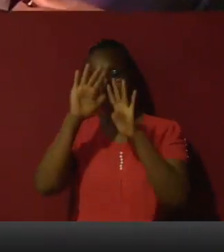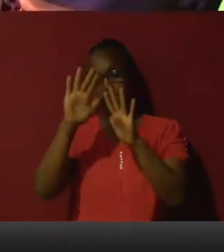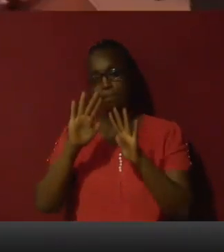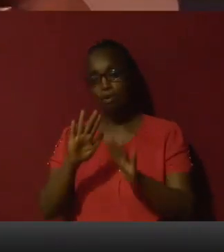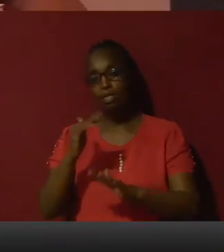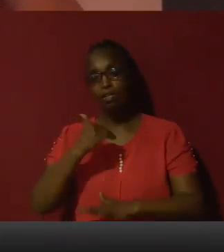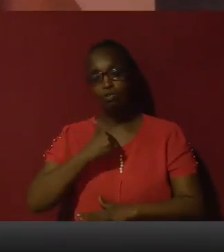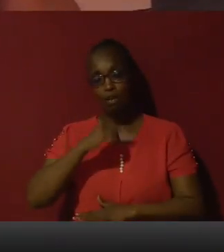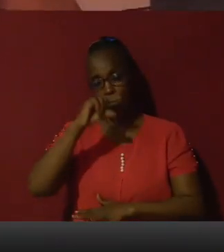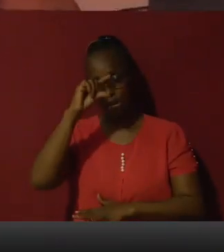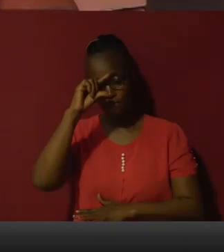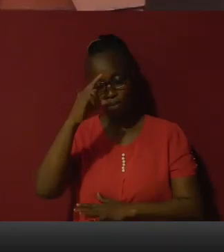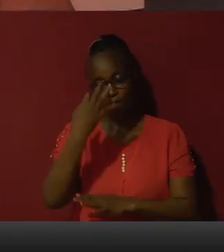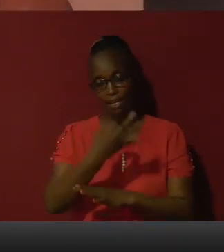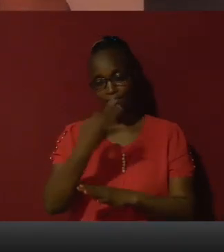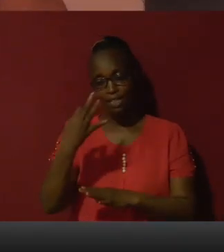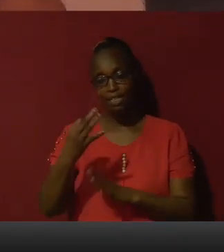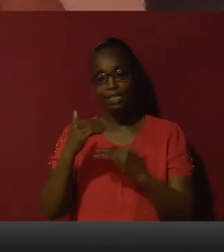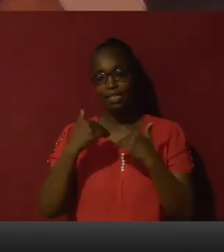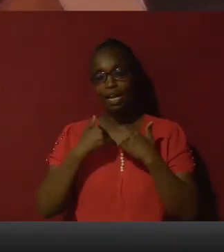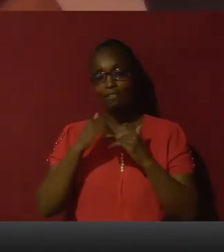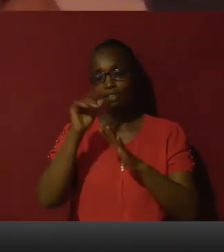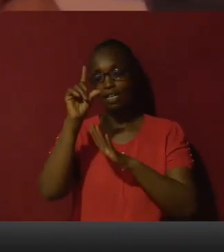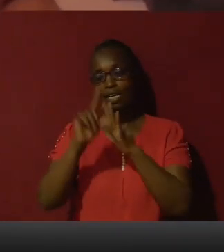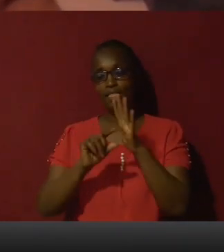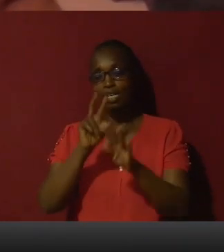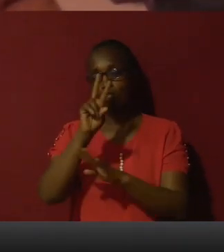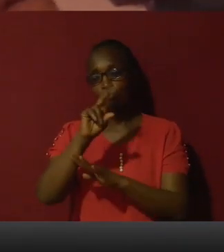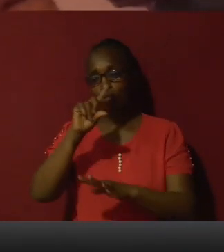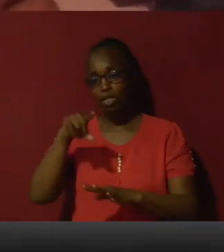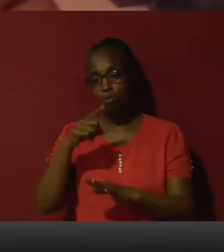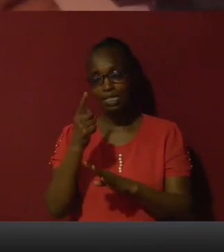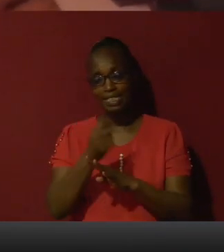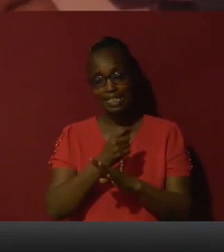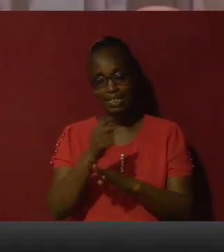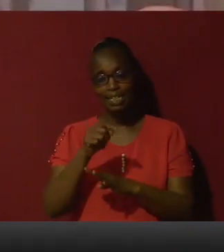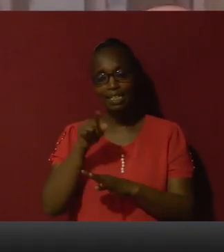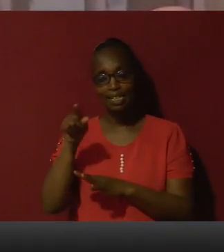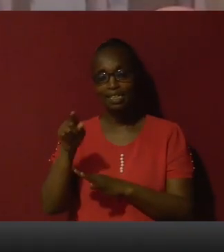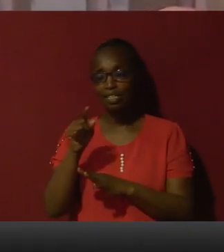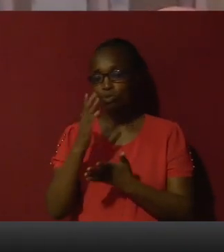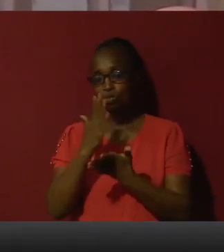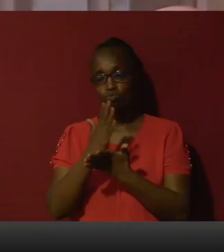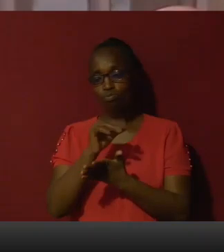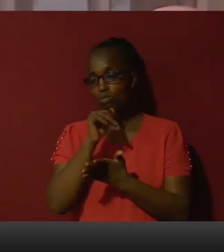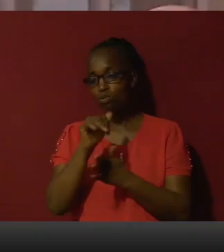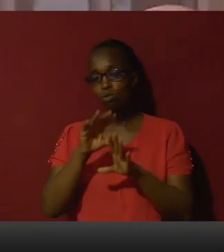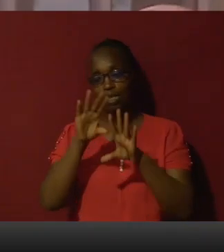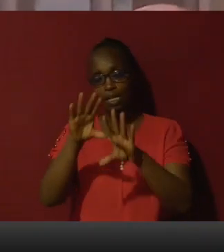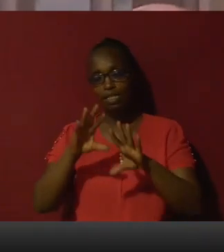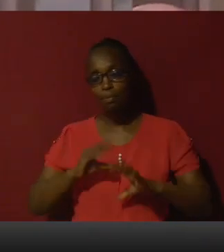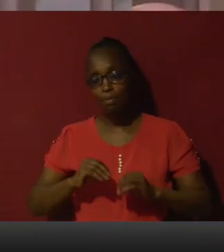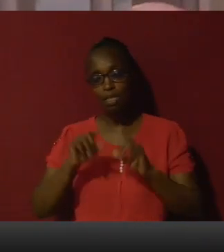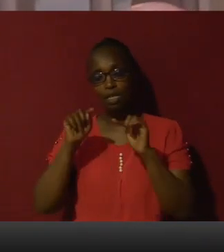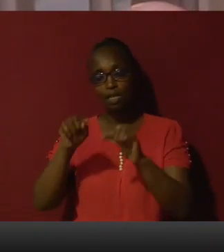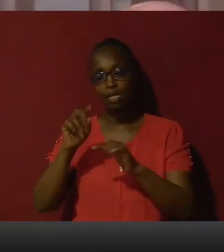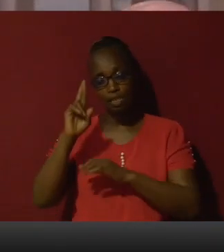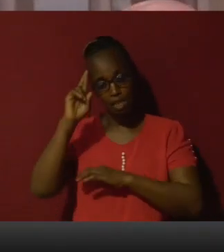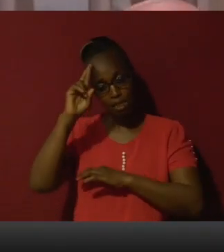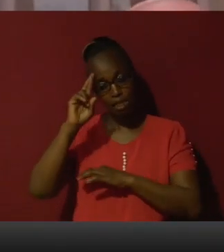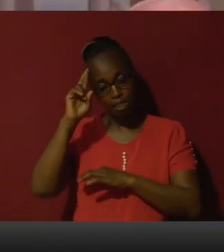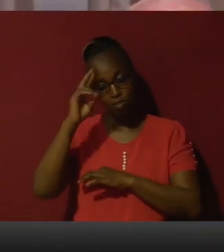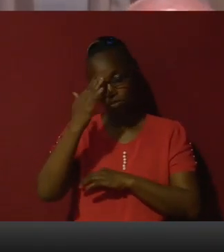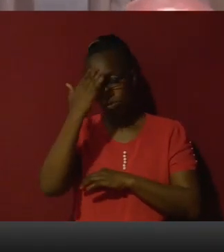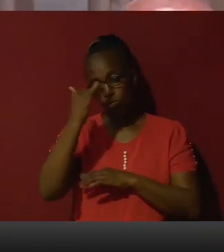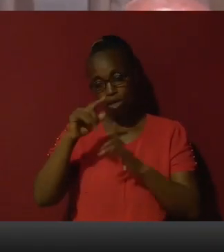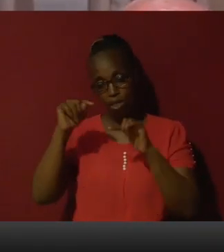this caliber having less than 2,000 trainees. That's somehow not acceptable, and that's why today we've